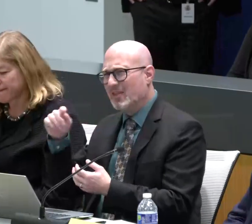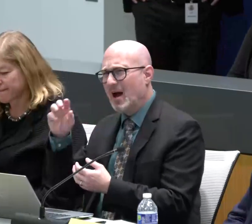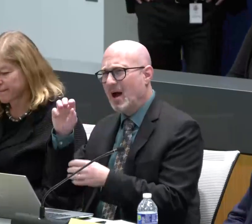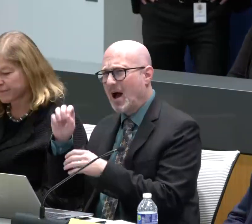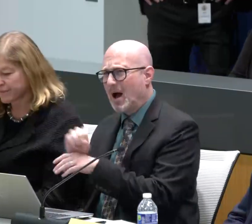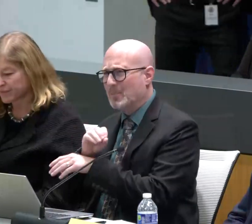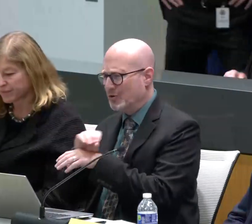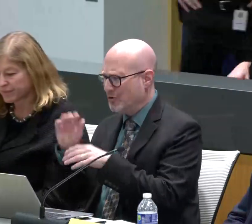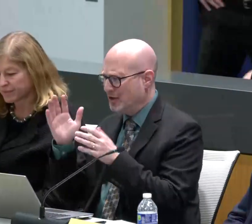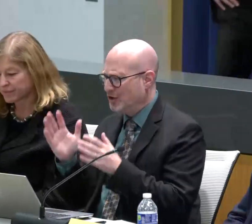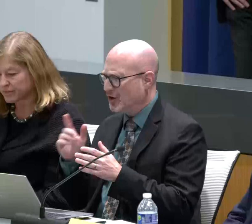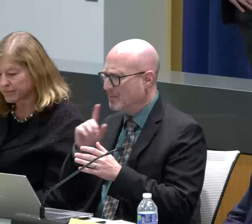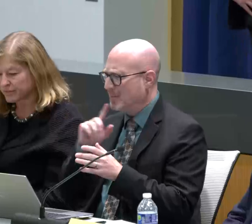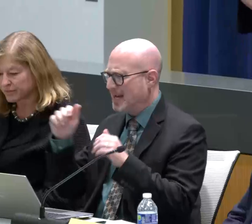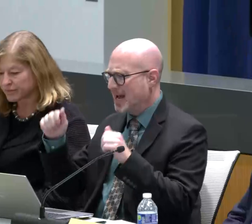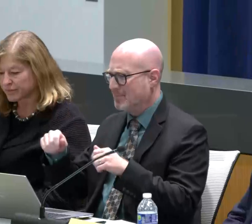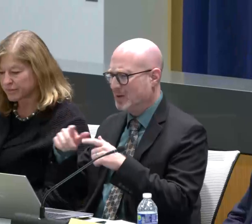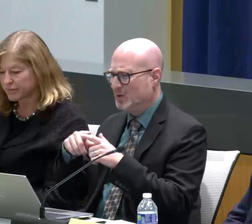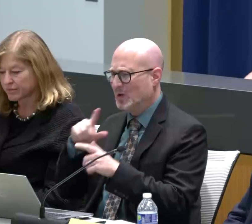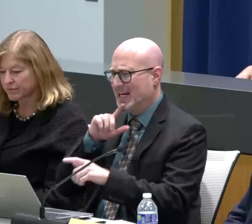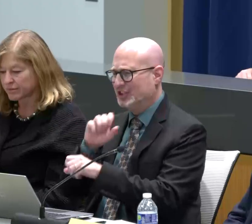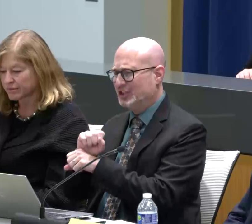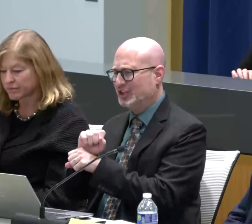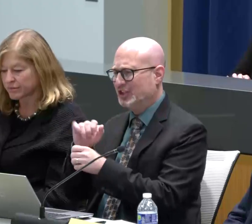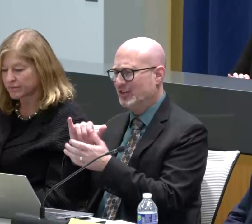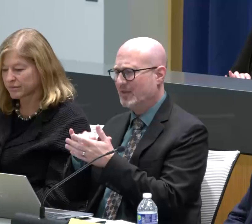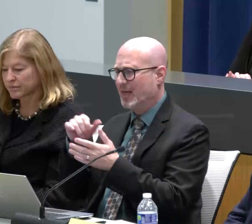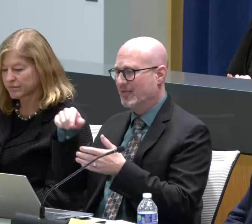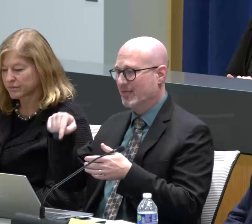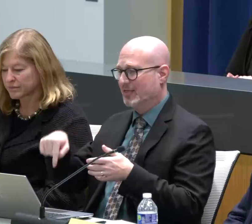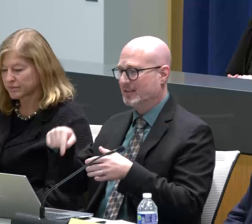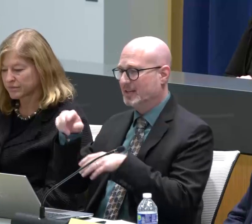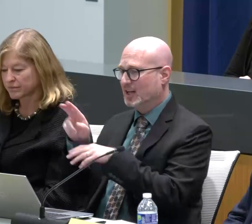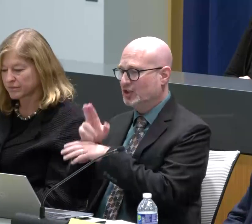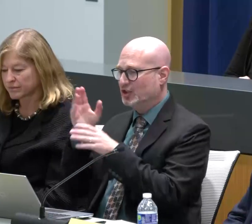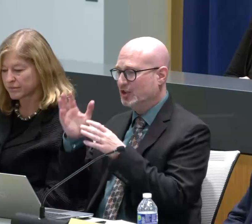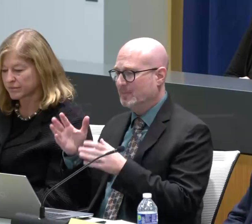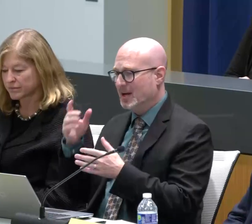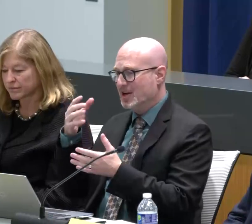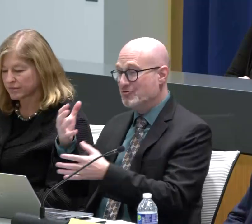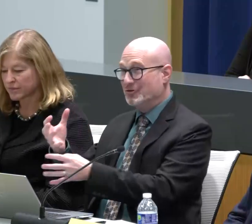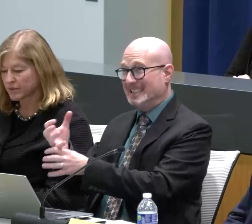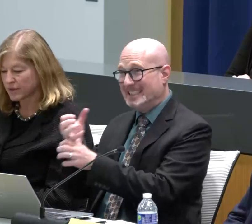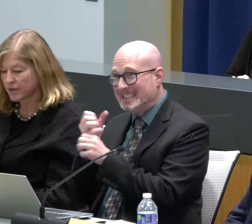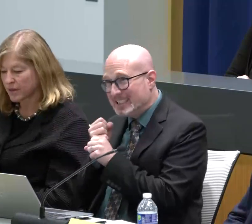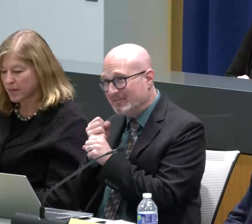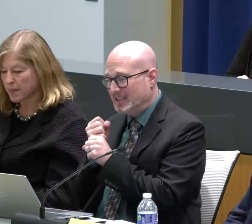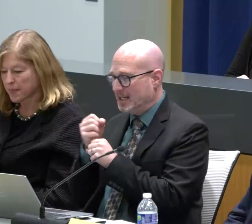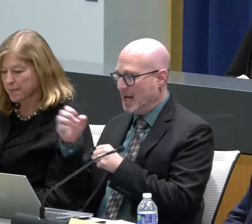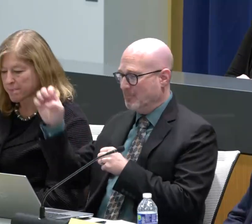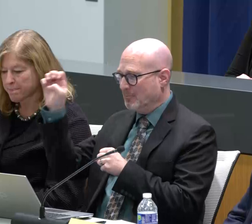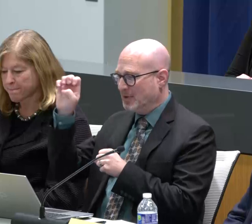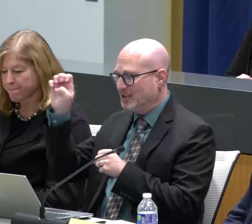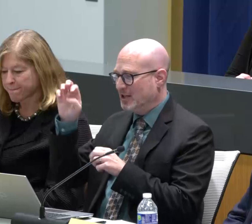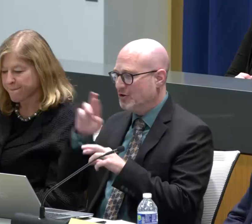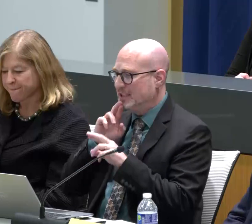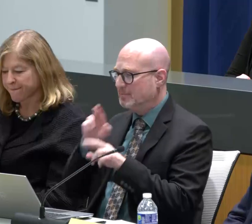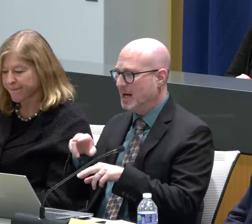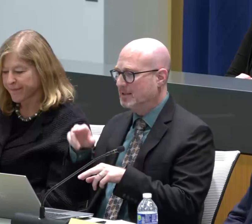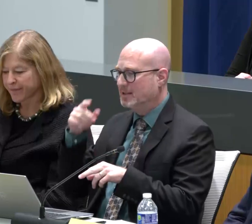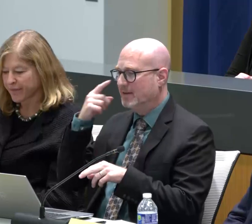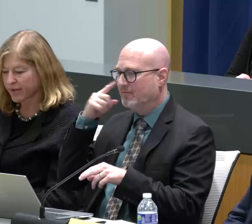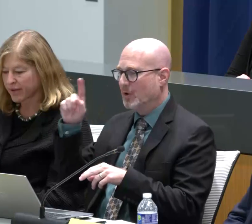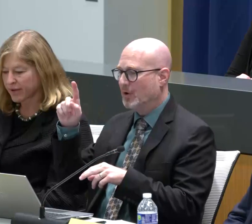and they're successful in connecting, why are the operators being ensured that the consumer receives